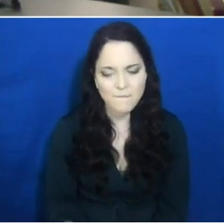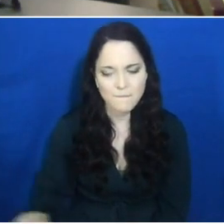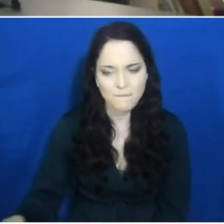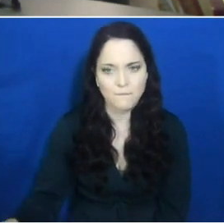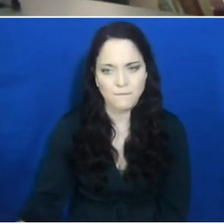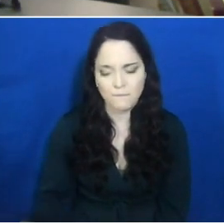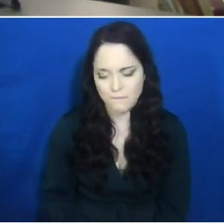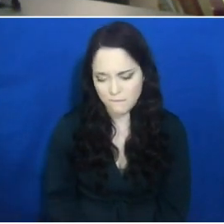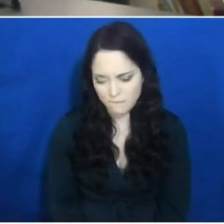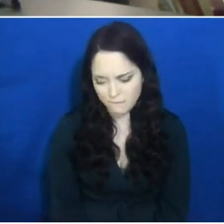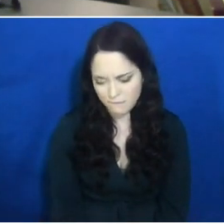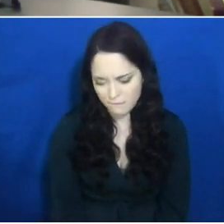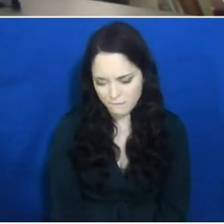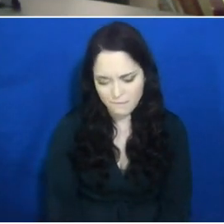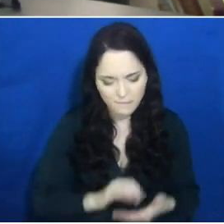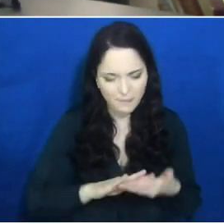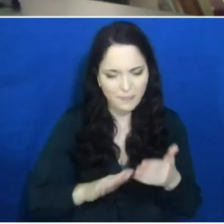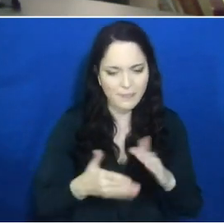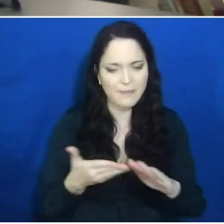Forgiveness.